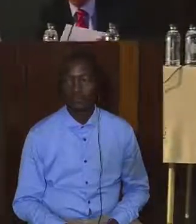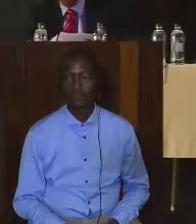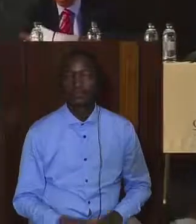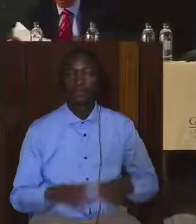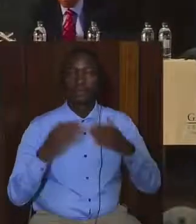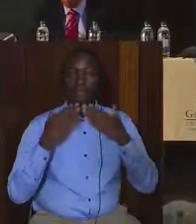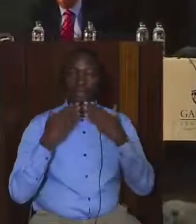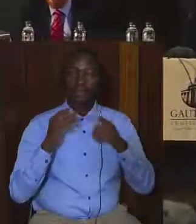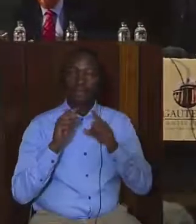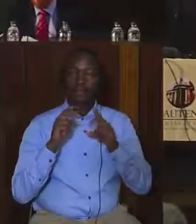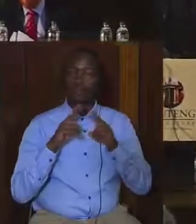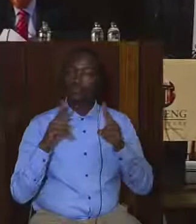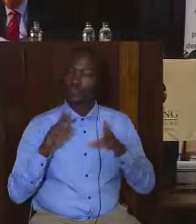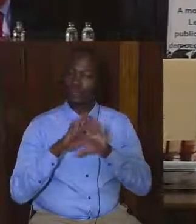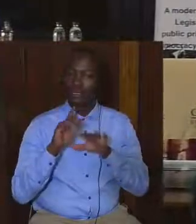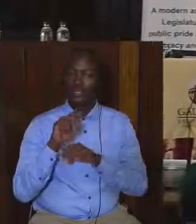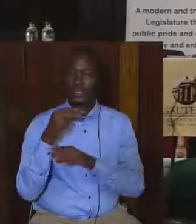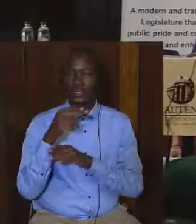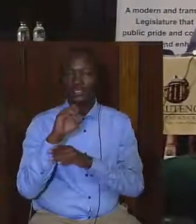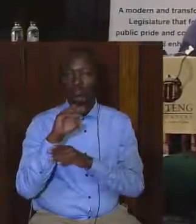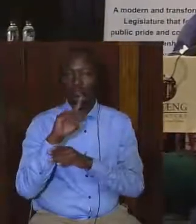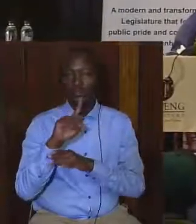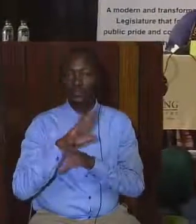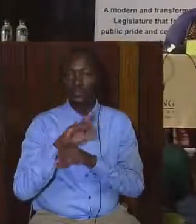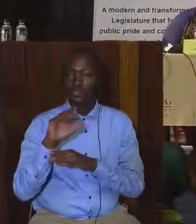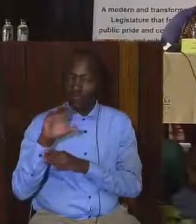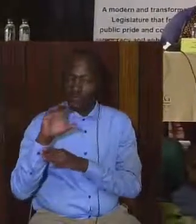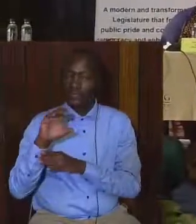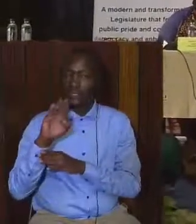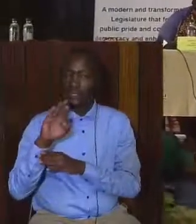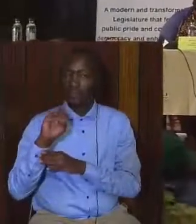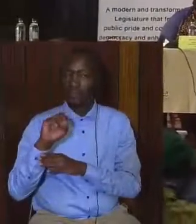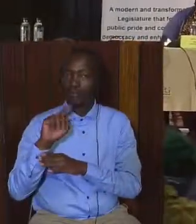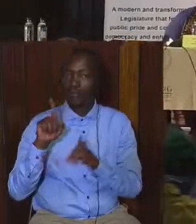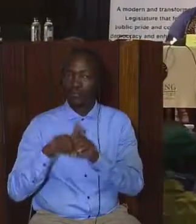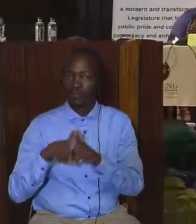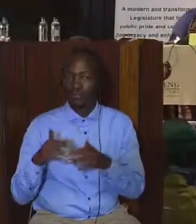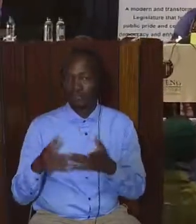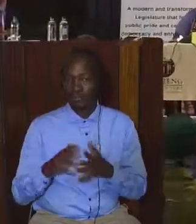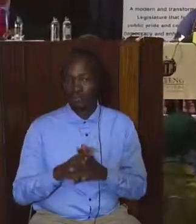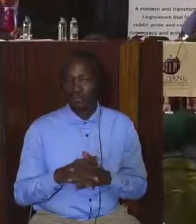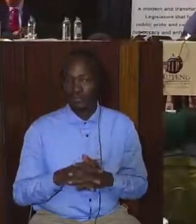HOD, and to the CFO as well.